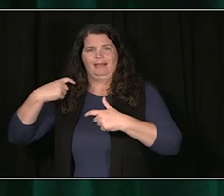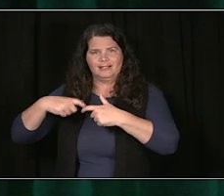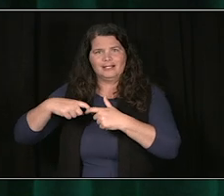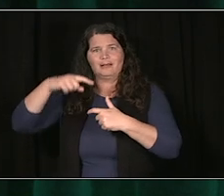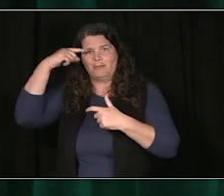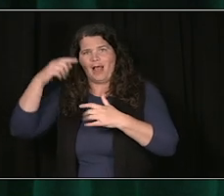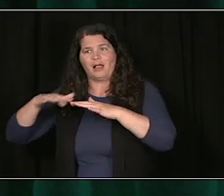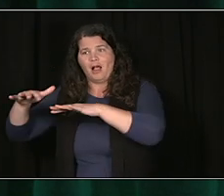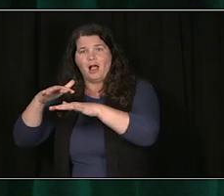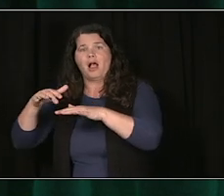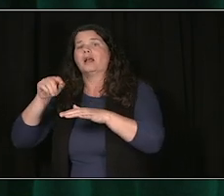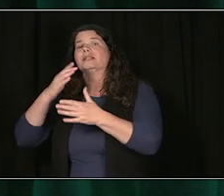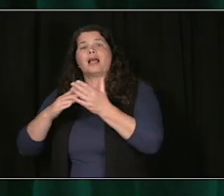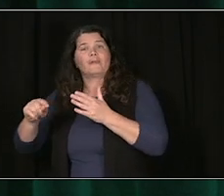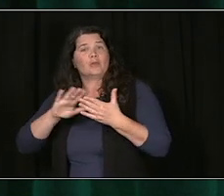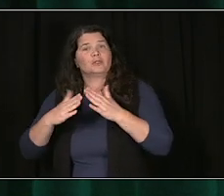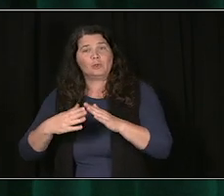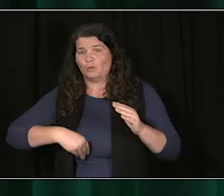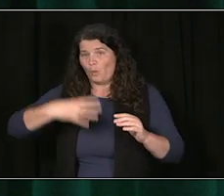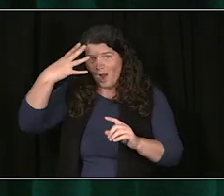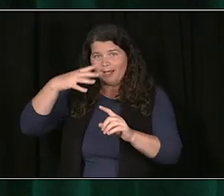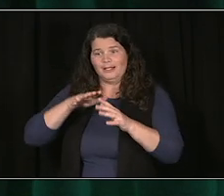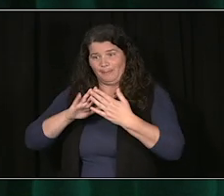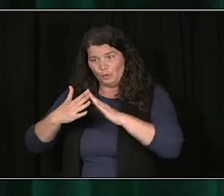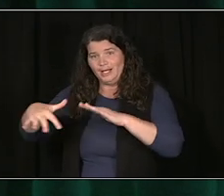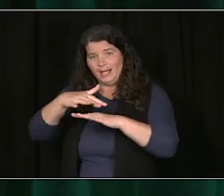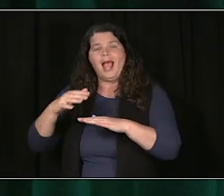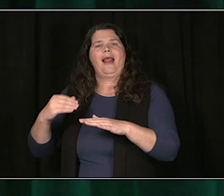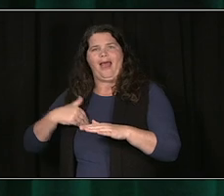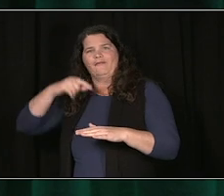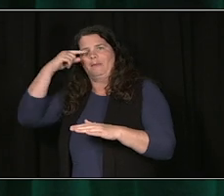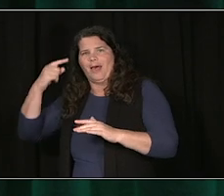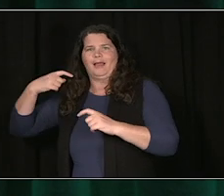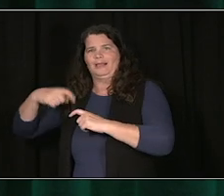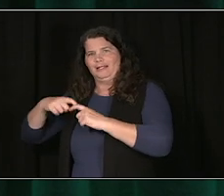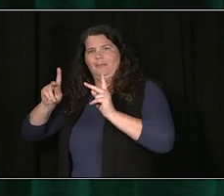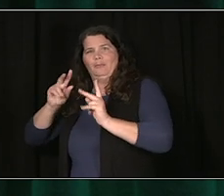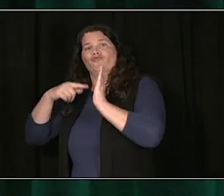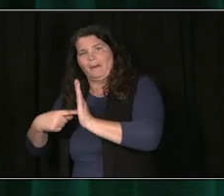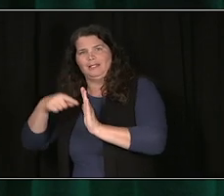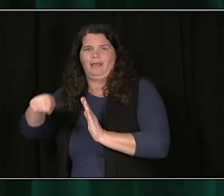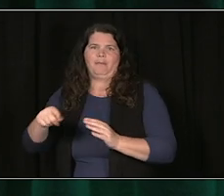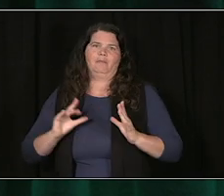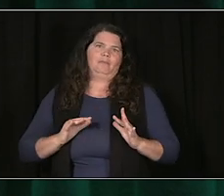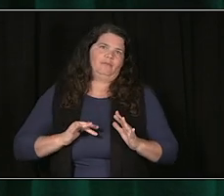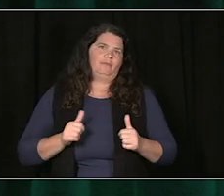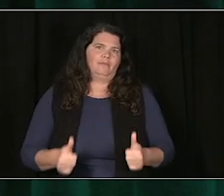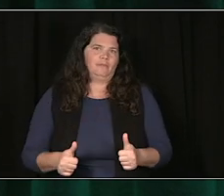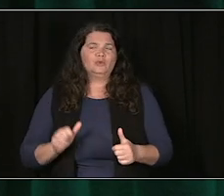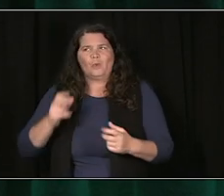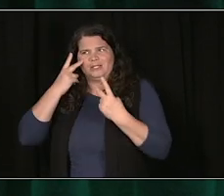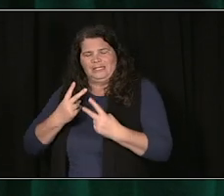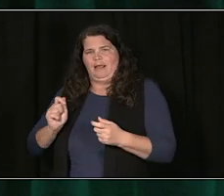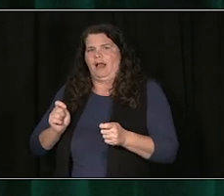not majority minority. That's very evident. But the issue that we continue to have